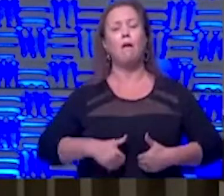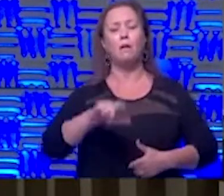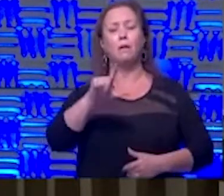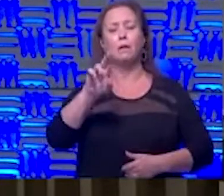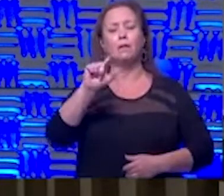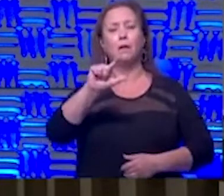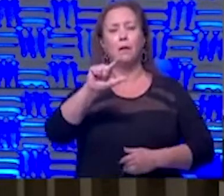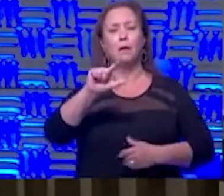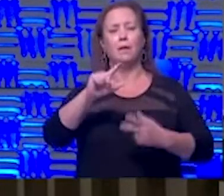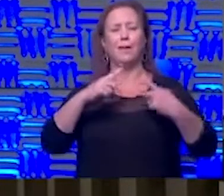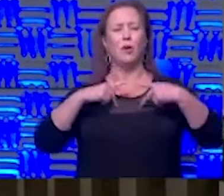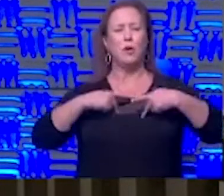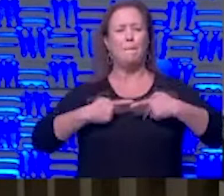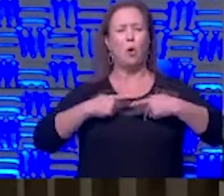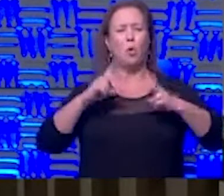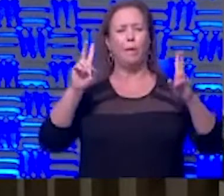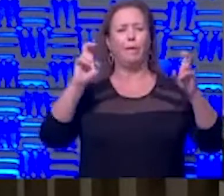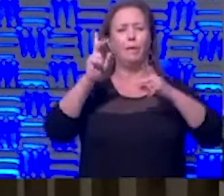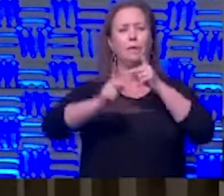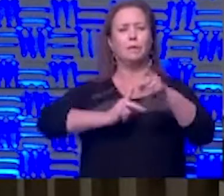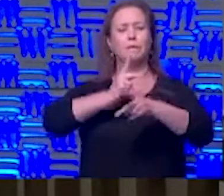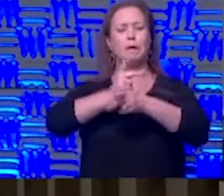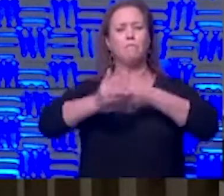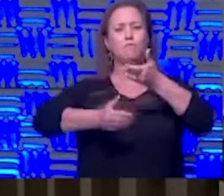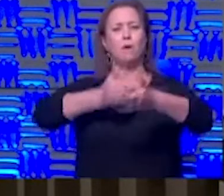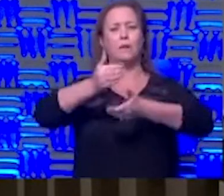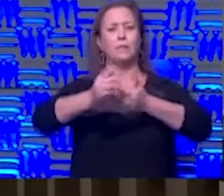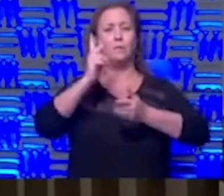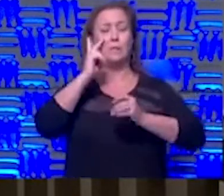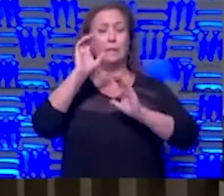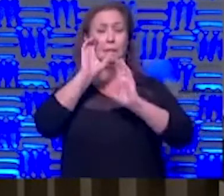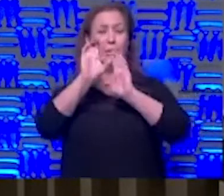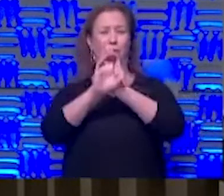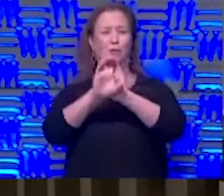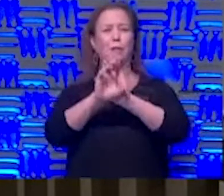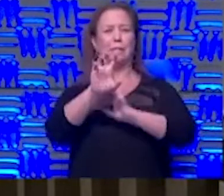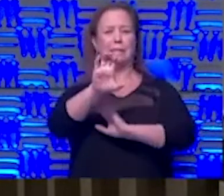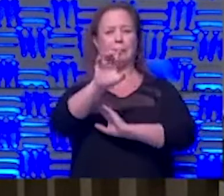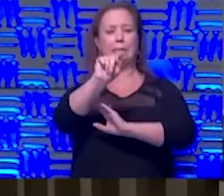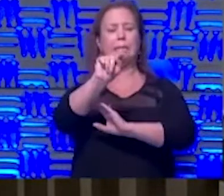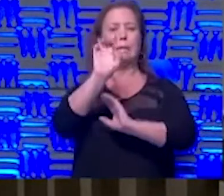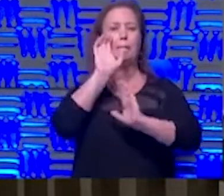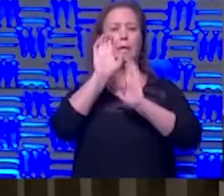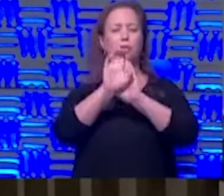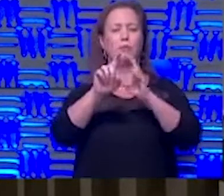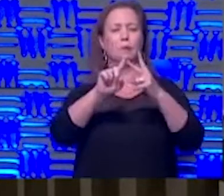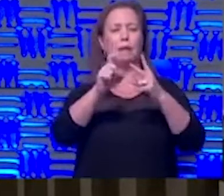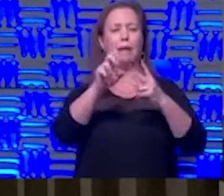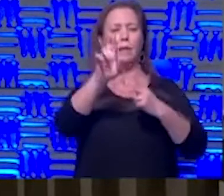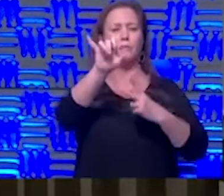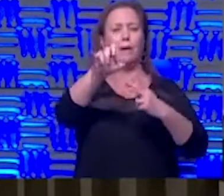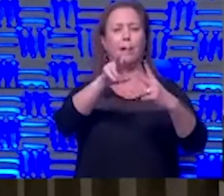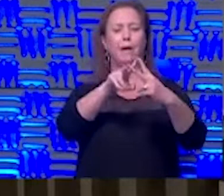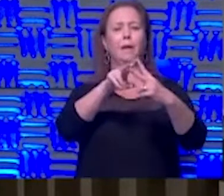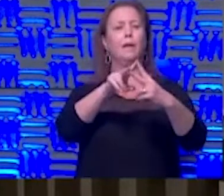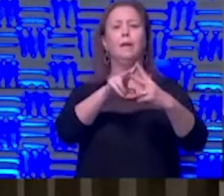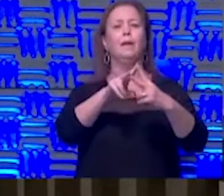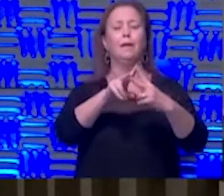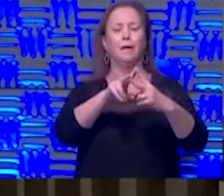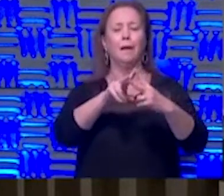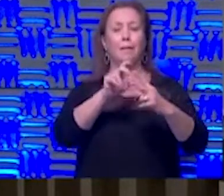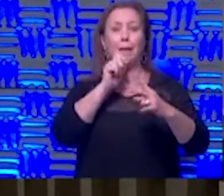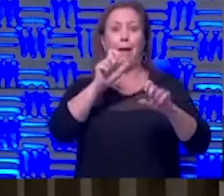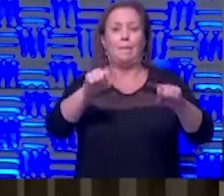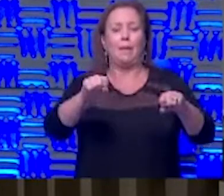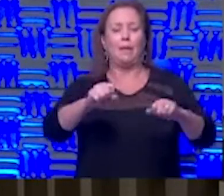or the pneumonia type process we see on imaging like CT and X-ray, and of course the inability to oxygenate well,